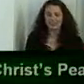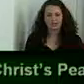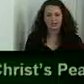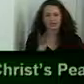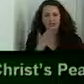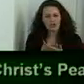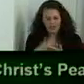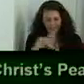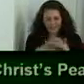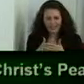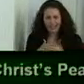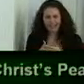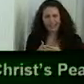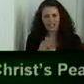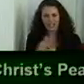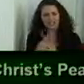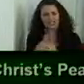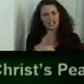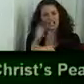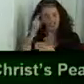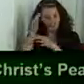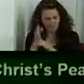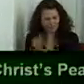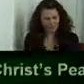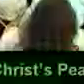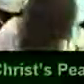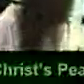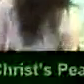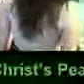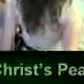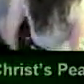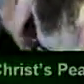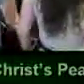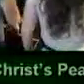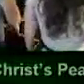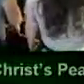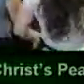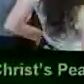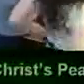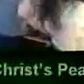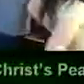share faith this morning. God bless you. You're in the right place.